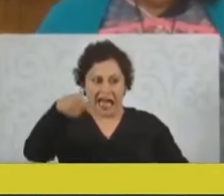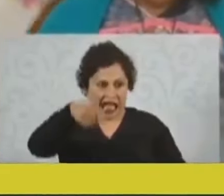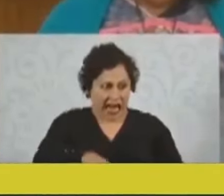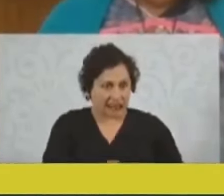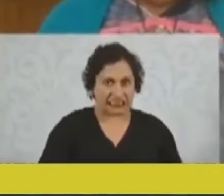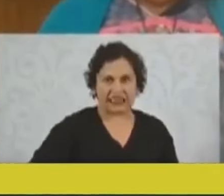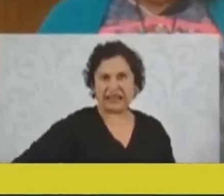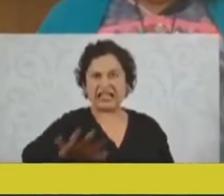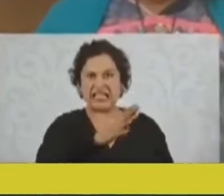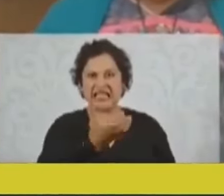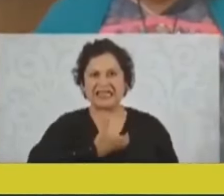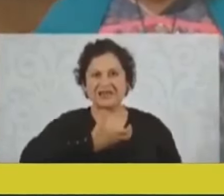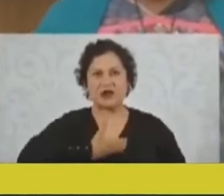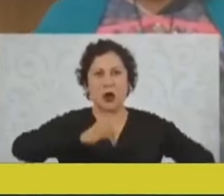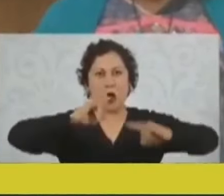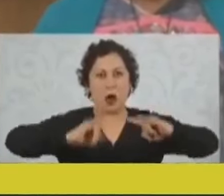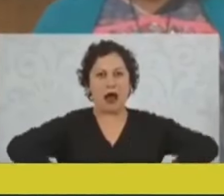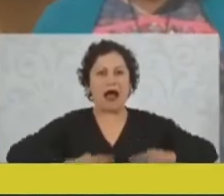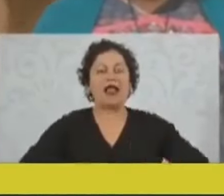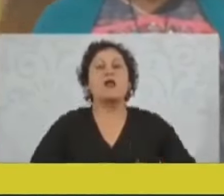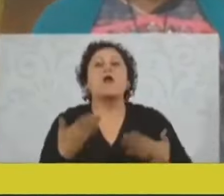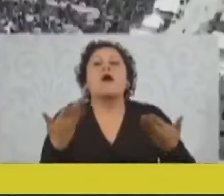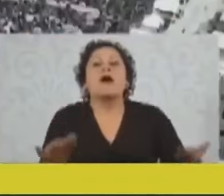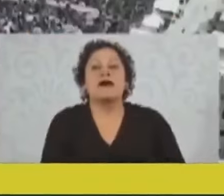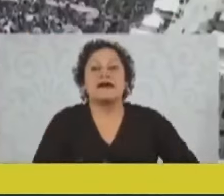As we say here in El Zócalo,